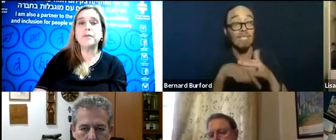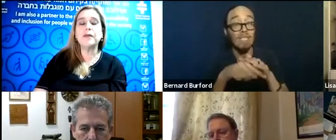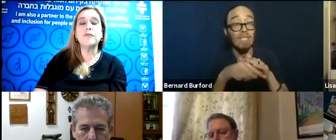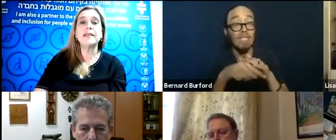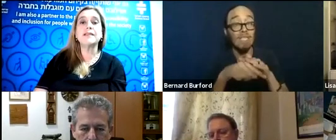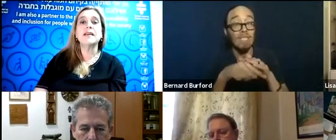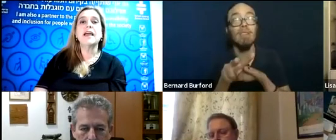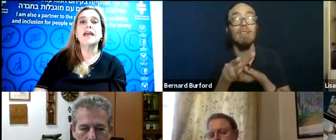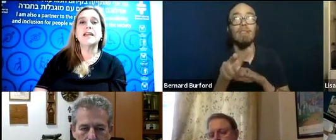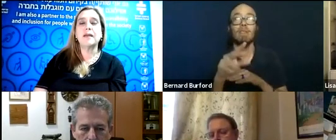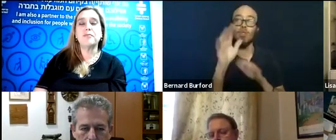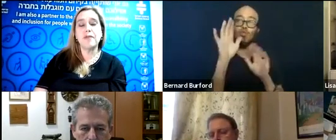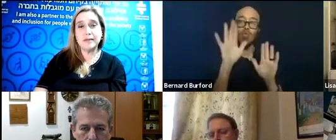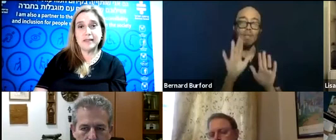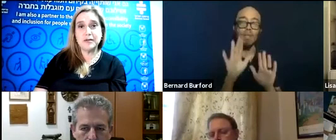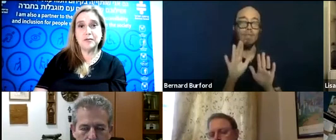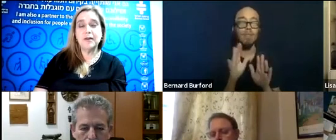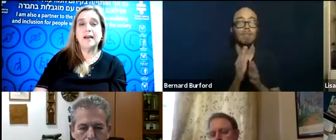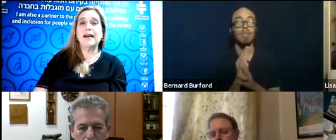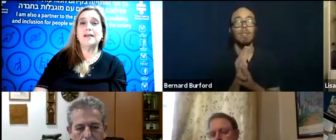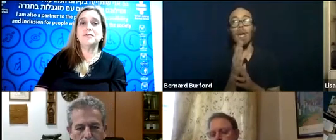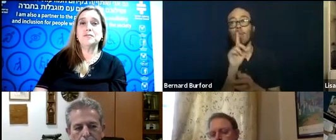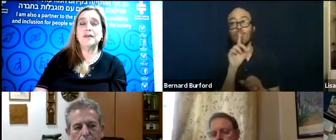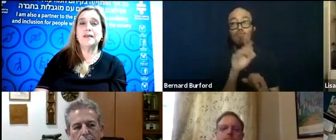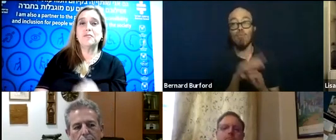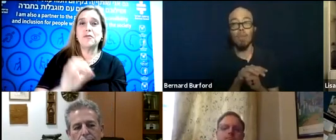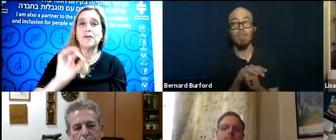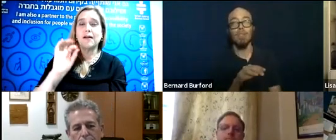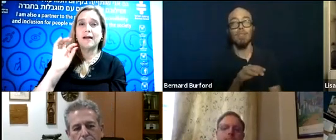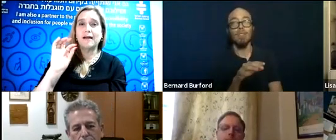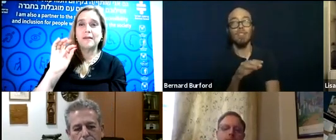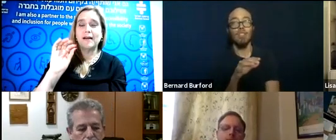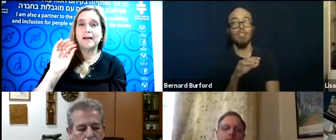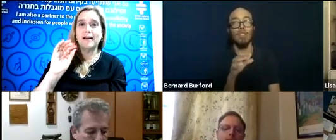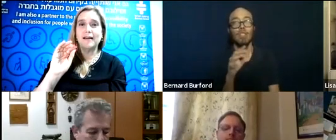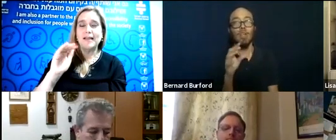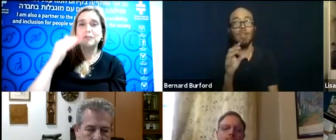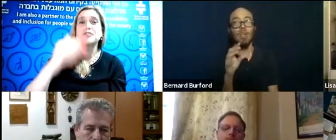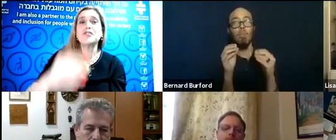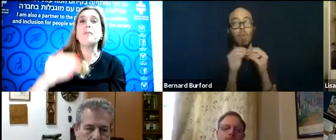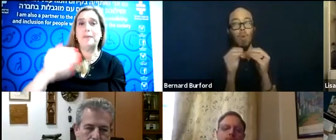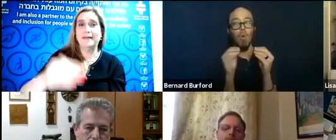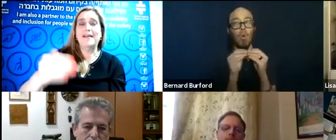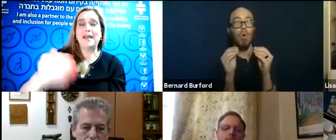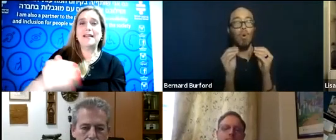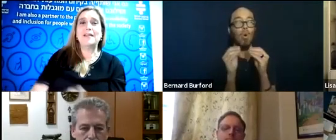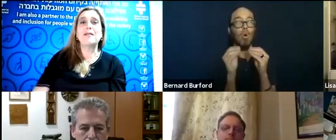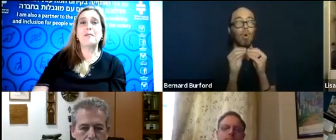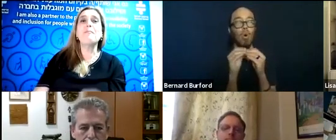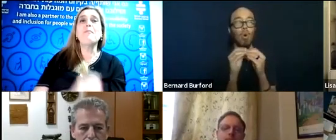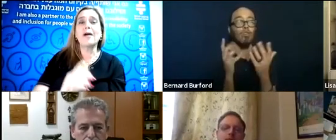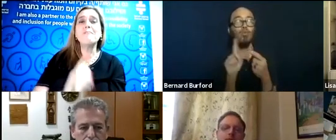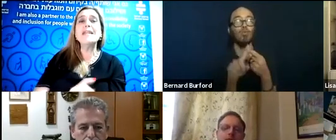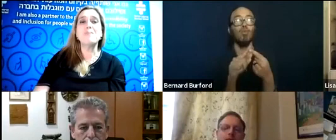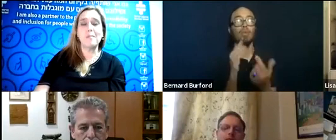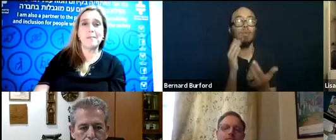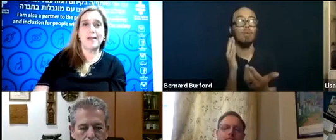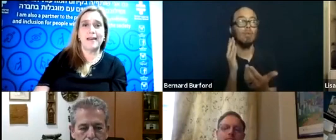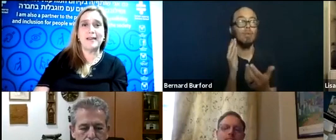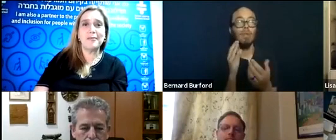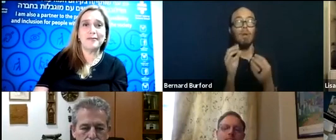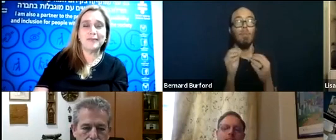that would be great. And I promise you to be more, to stop at a more